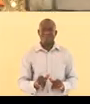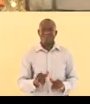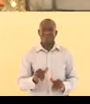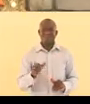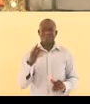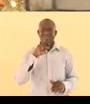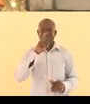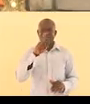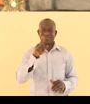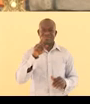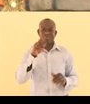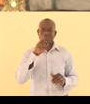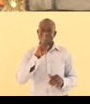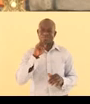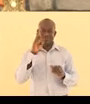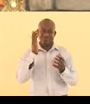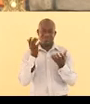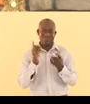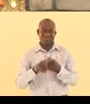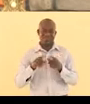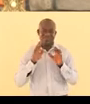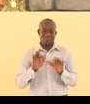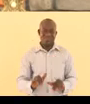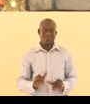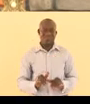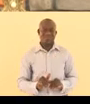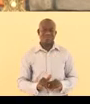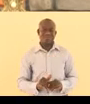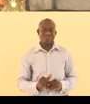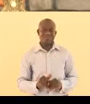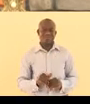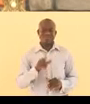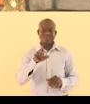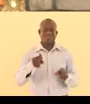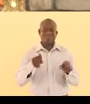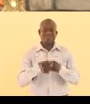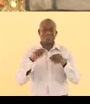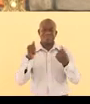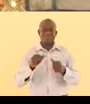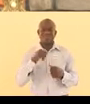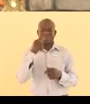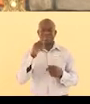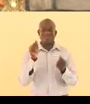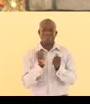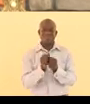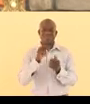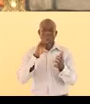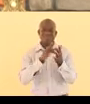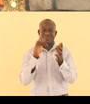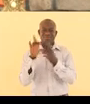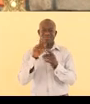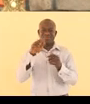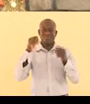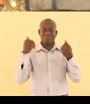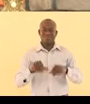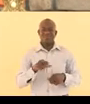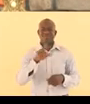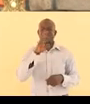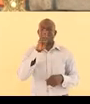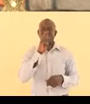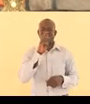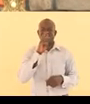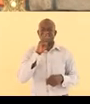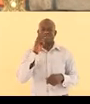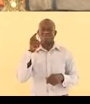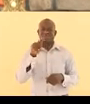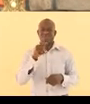you sure you want to remain? You too can go. Because for Jesus, you can't water down the truth. The truth will, you know.